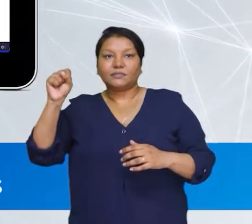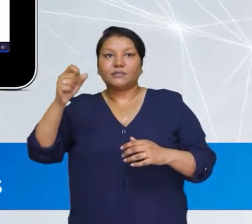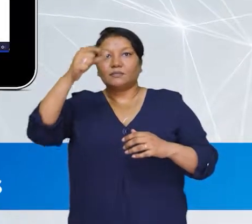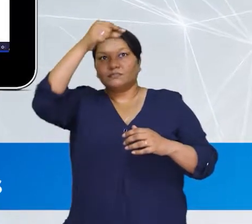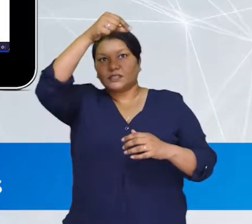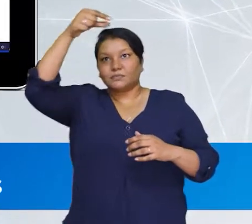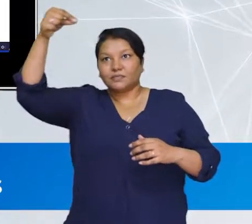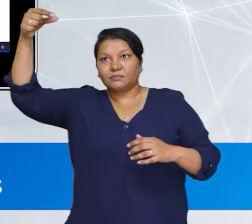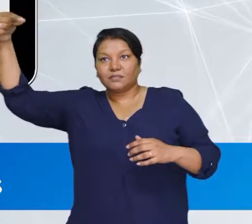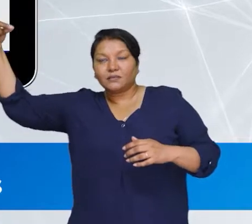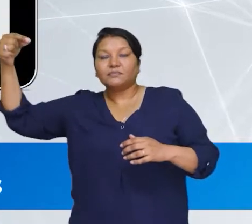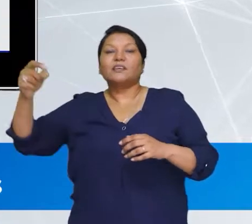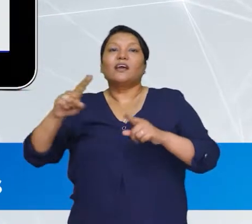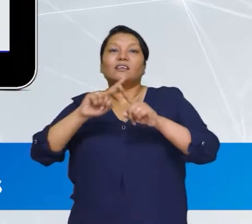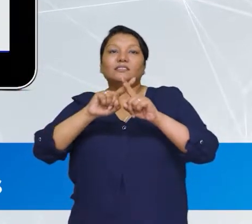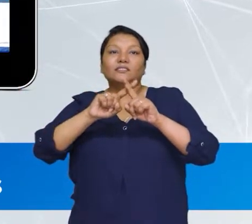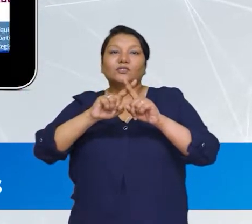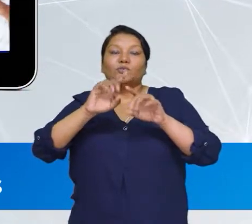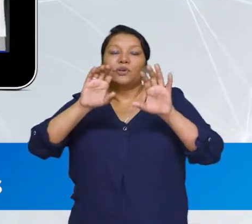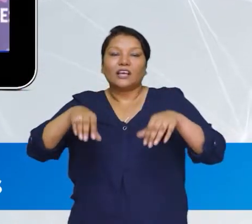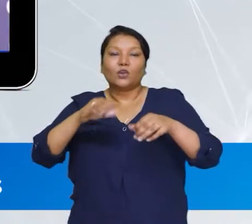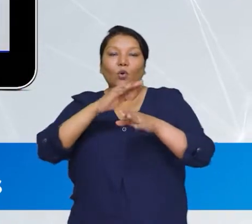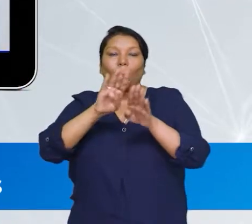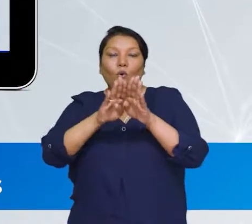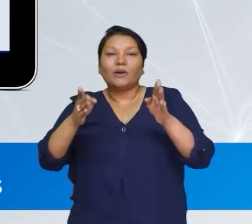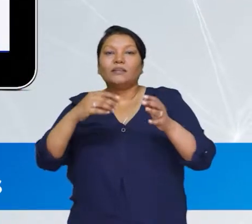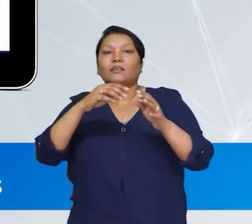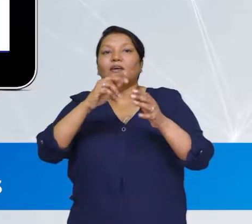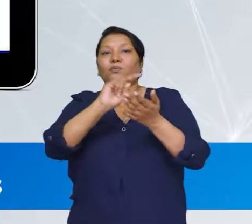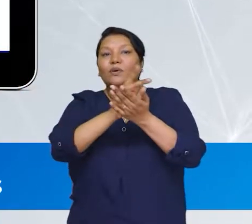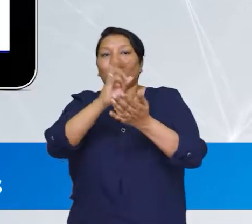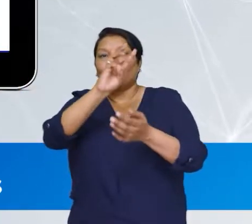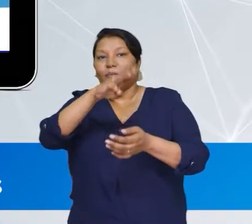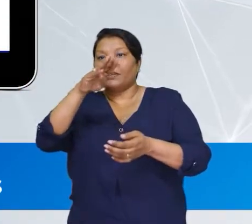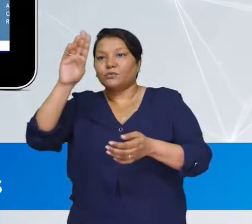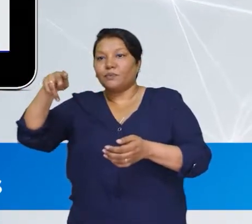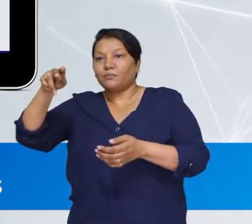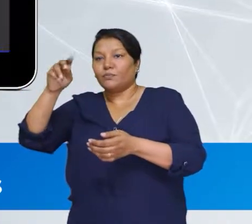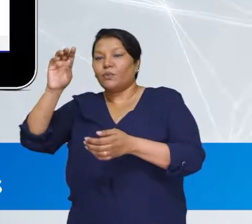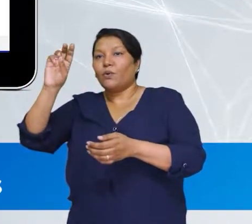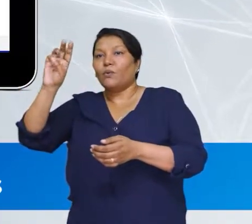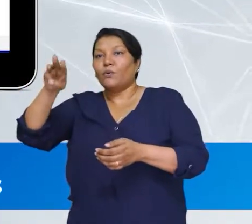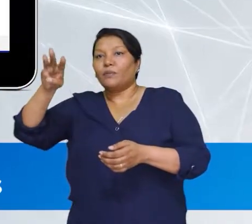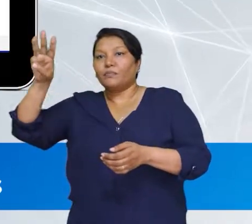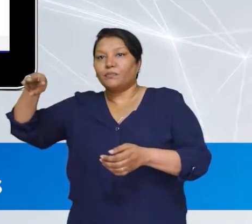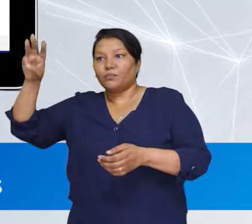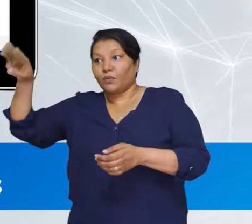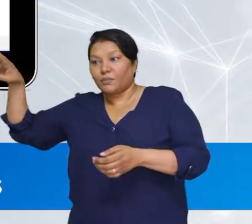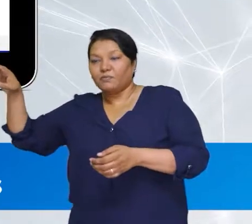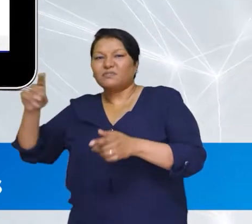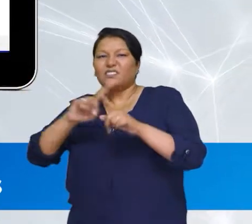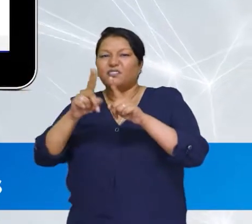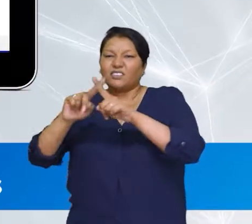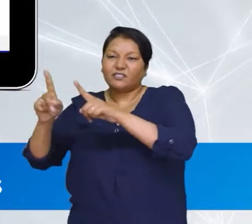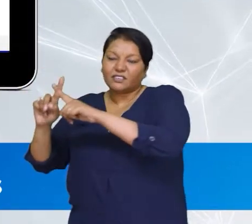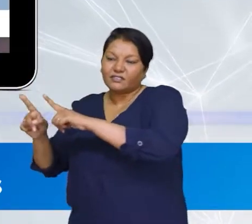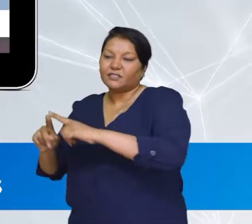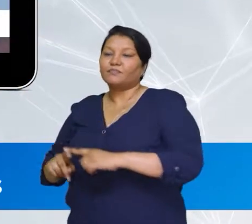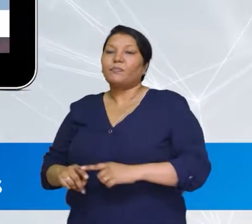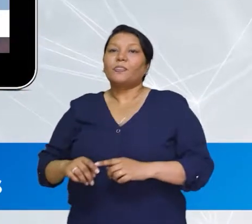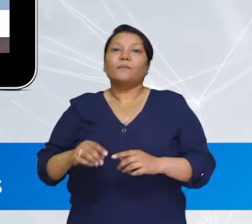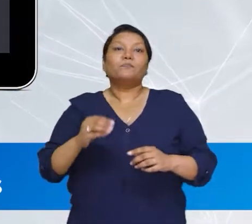pages at once in the same window. A home button. Clicking this button takes you to your home